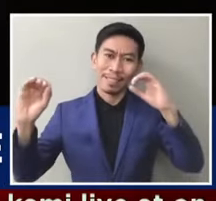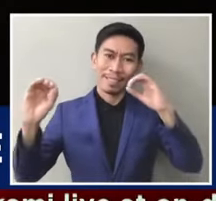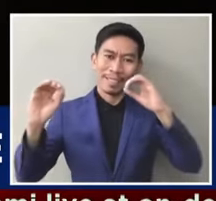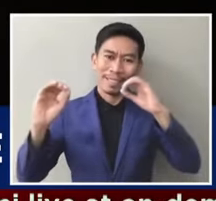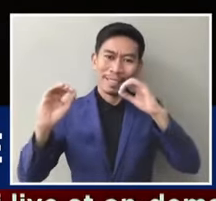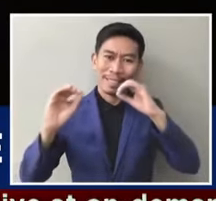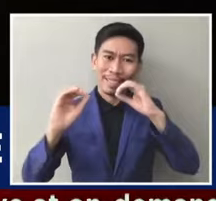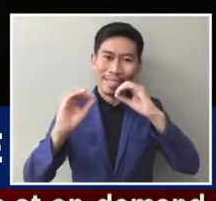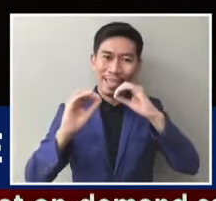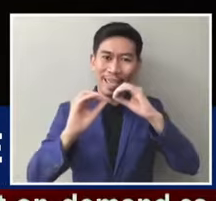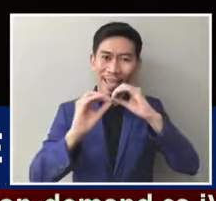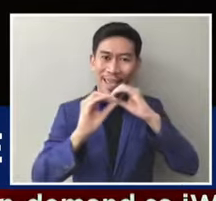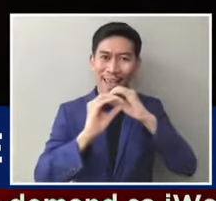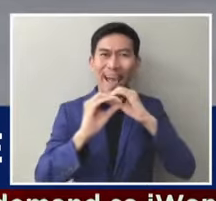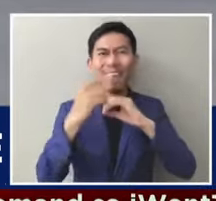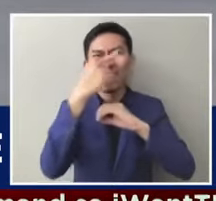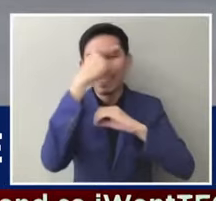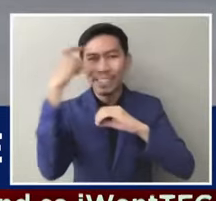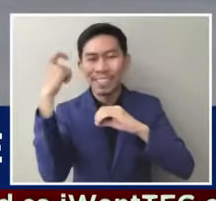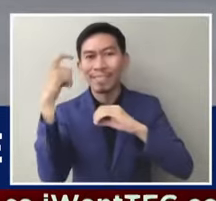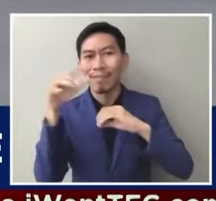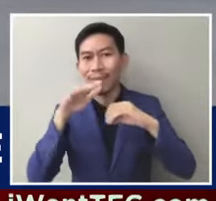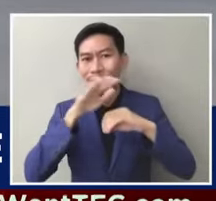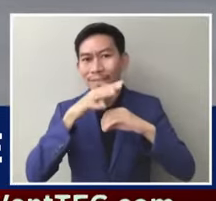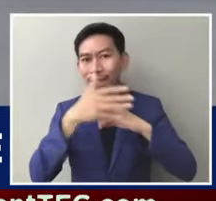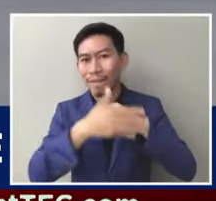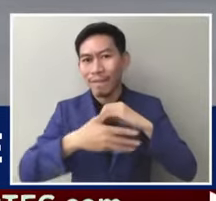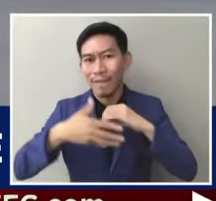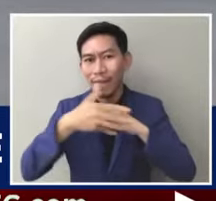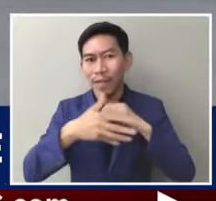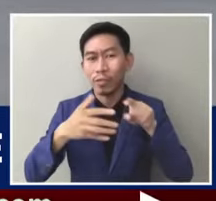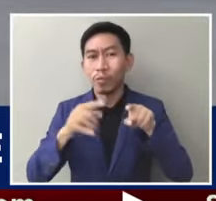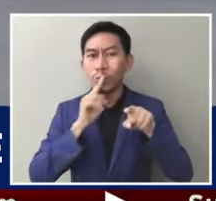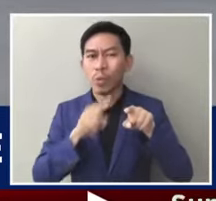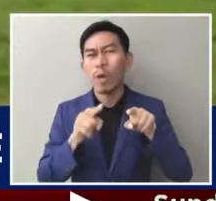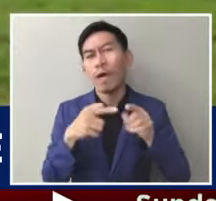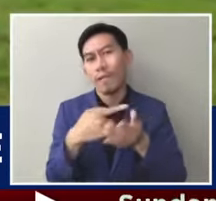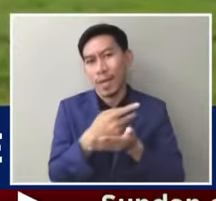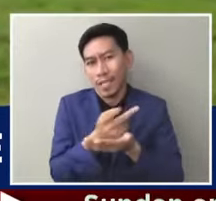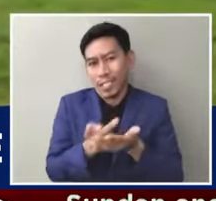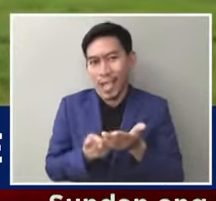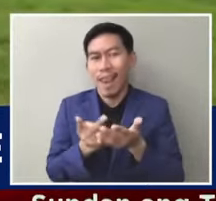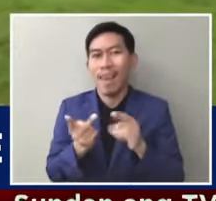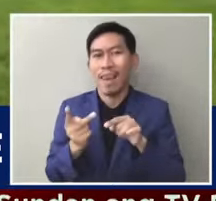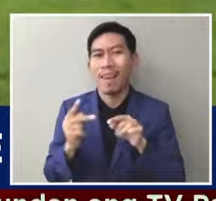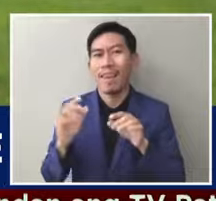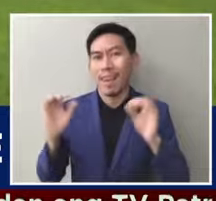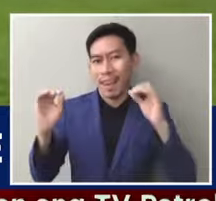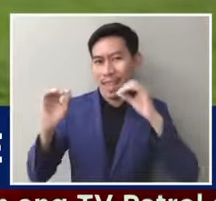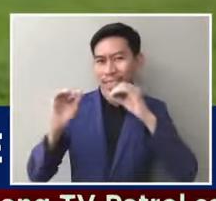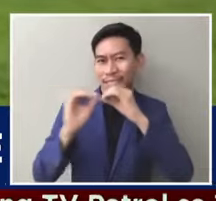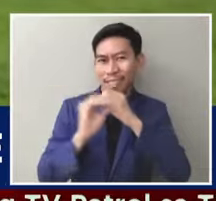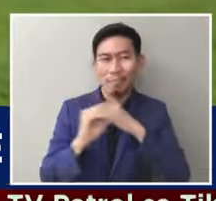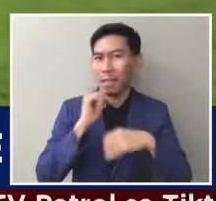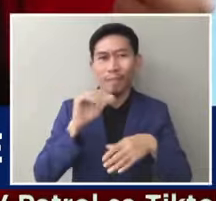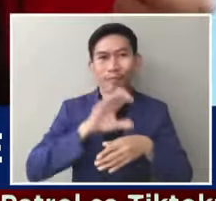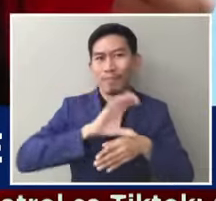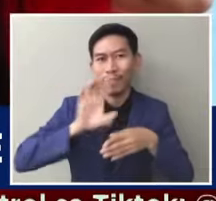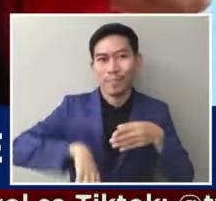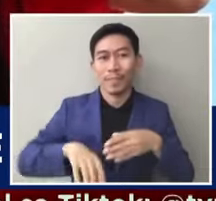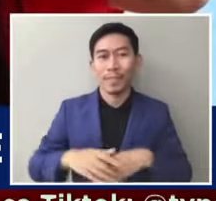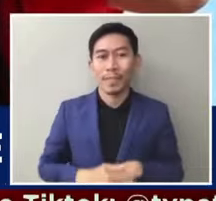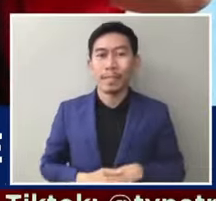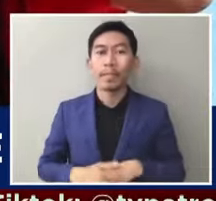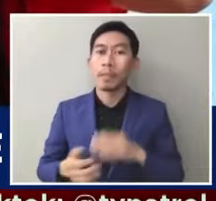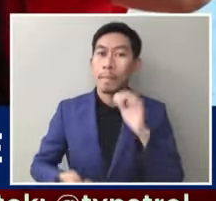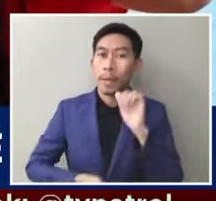said, whole New York City is not a full eclipse, it's a partial eclipse. Para sa karamihan ng Pinoy,